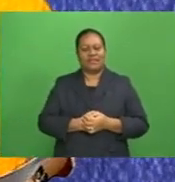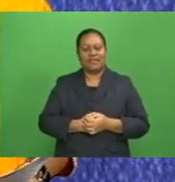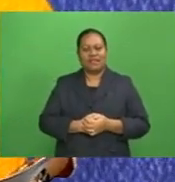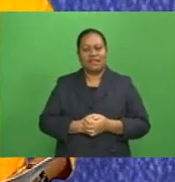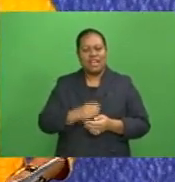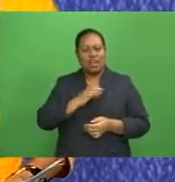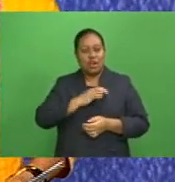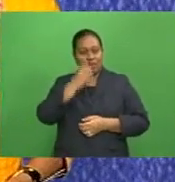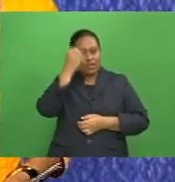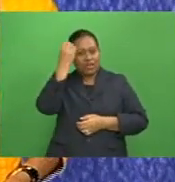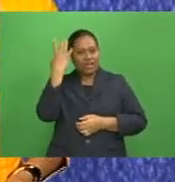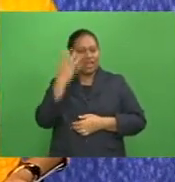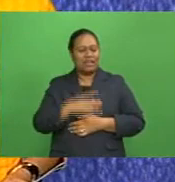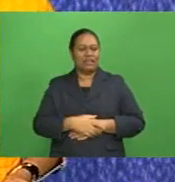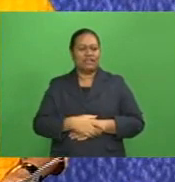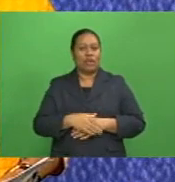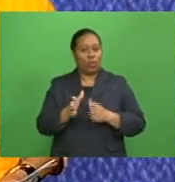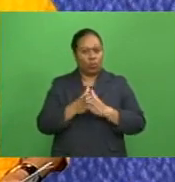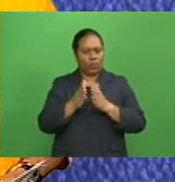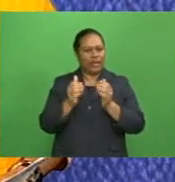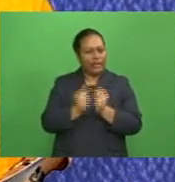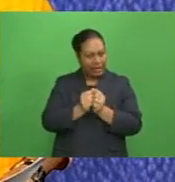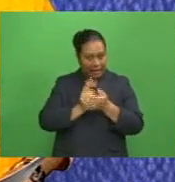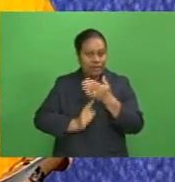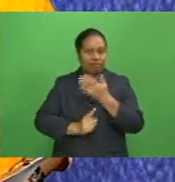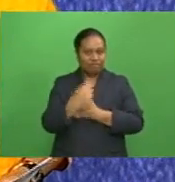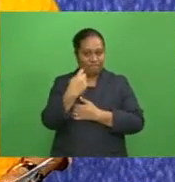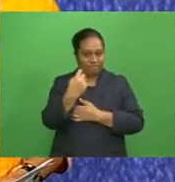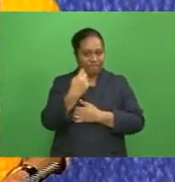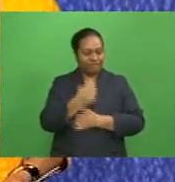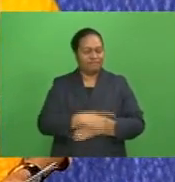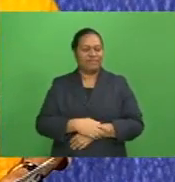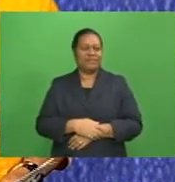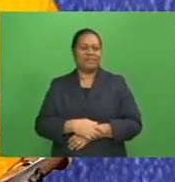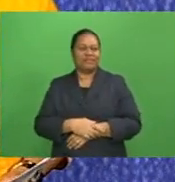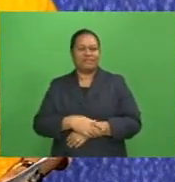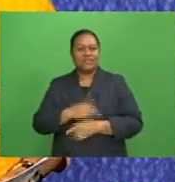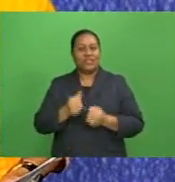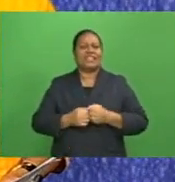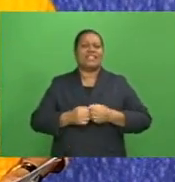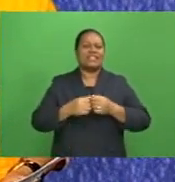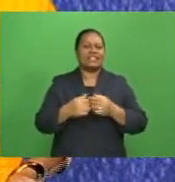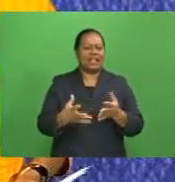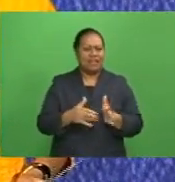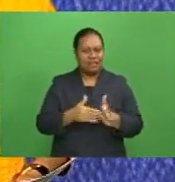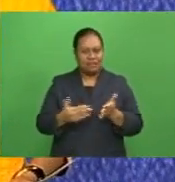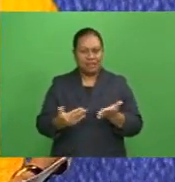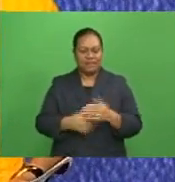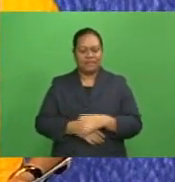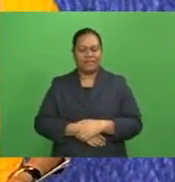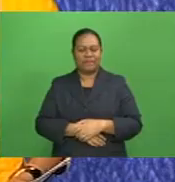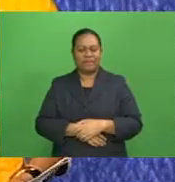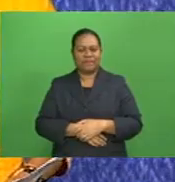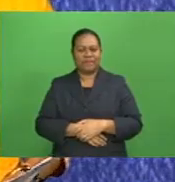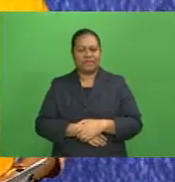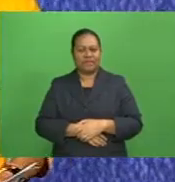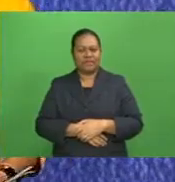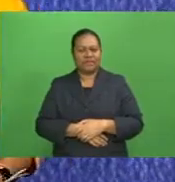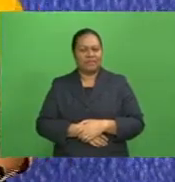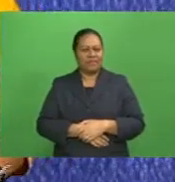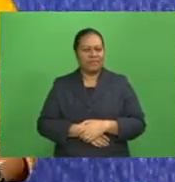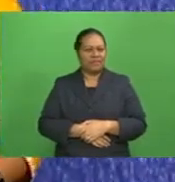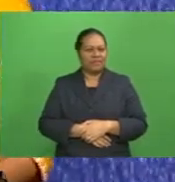Not forgetting, the weekend is approaching, or should I say, it has started off from now. This weather is fit for